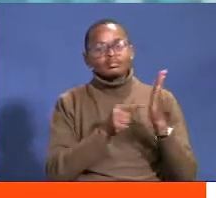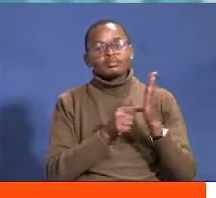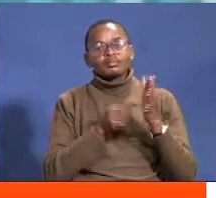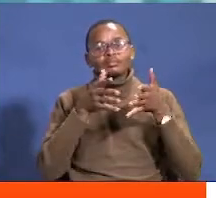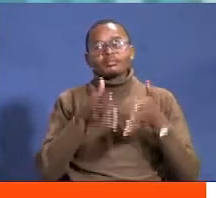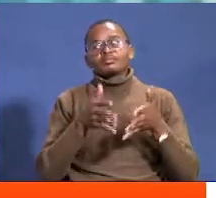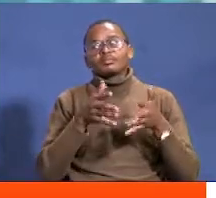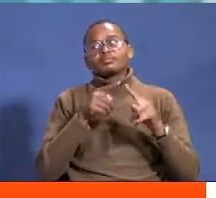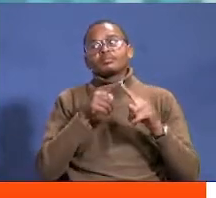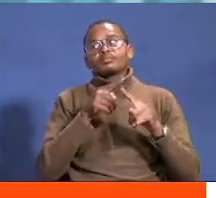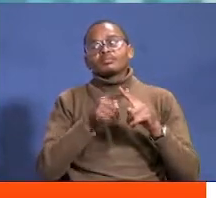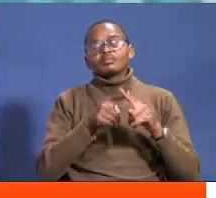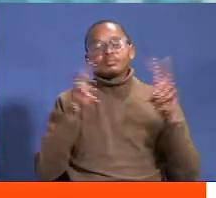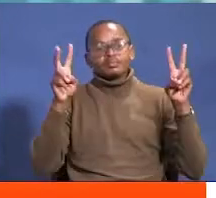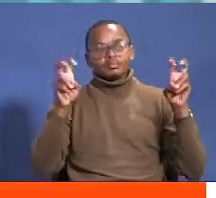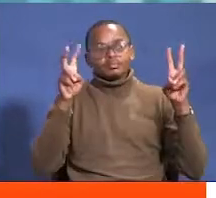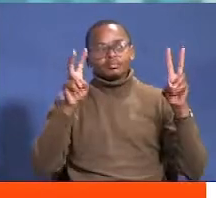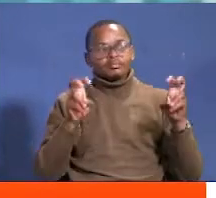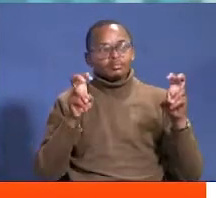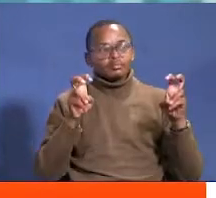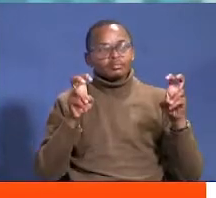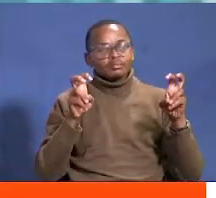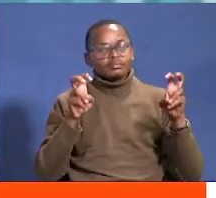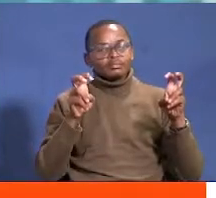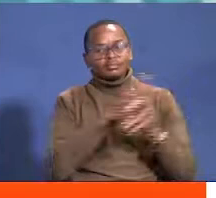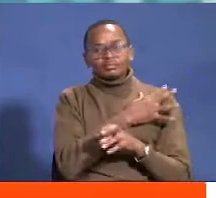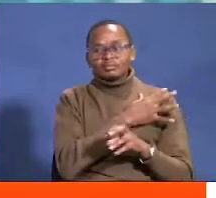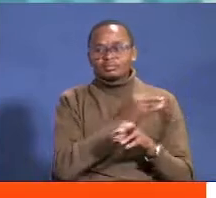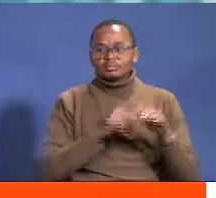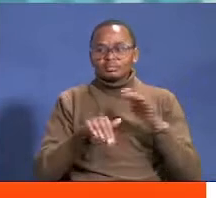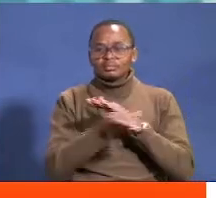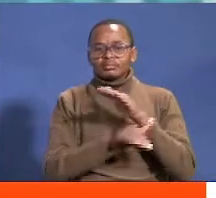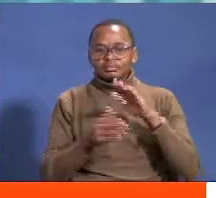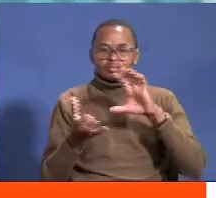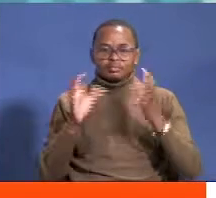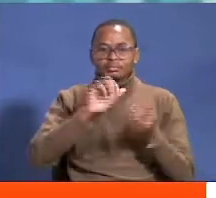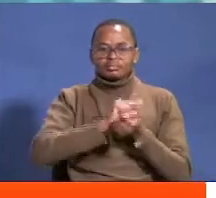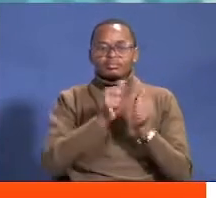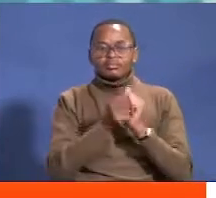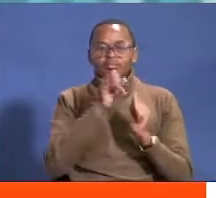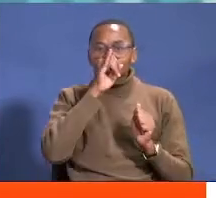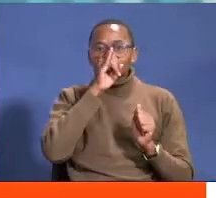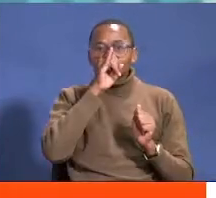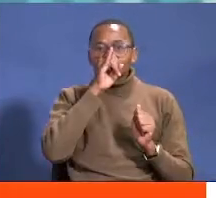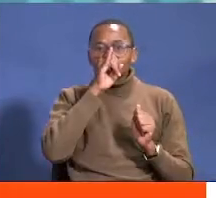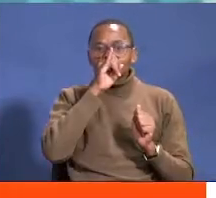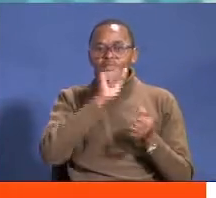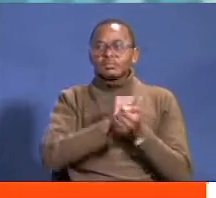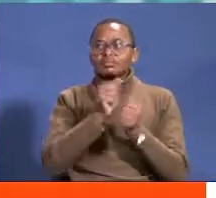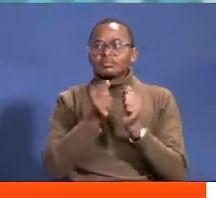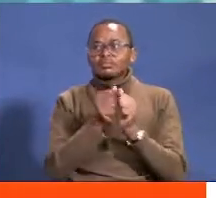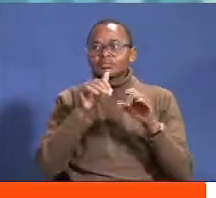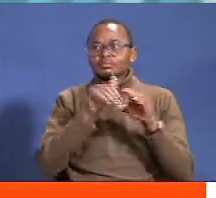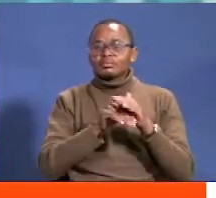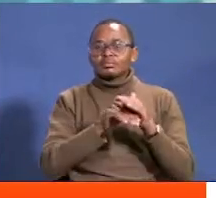here, to try to analyze deeply about this issue. And basically, climate change is, changes in